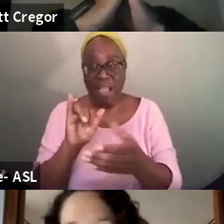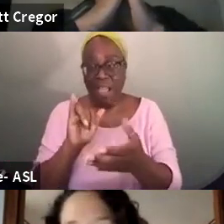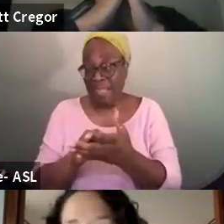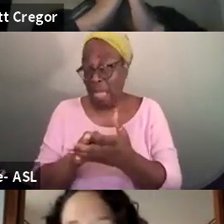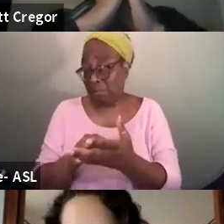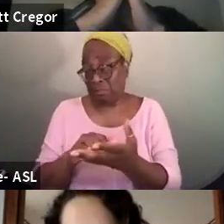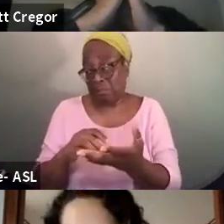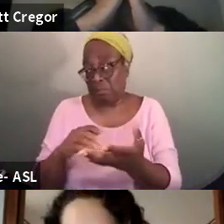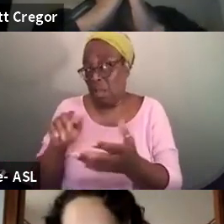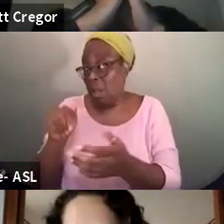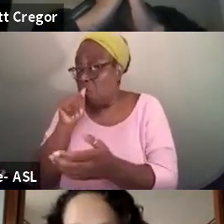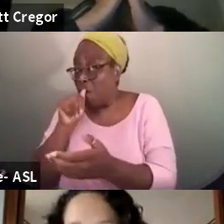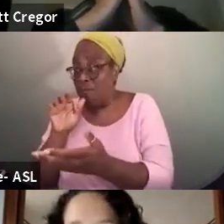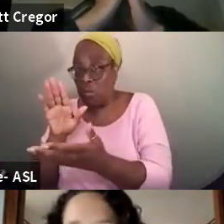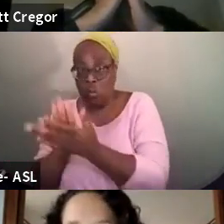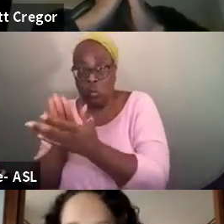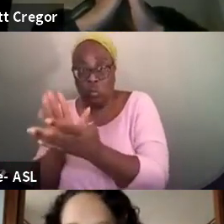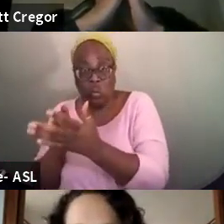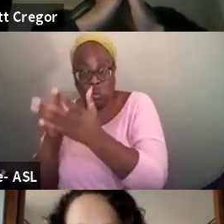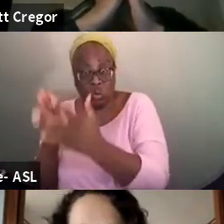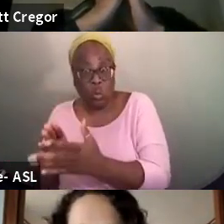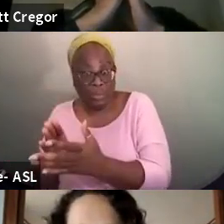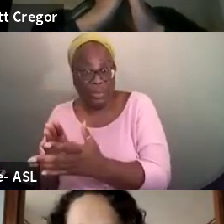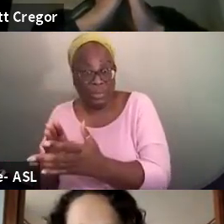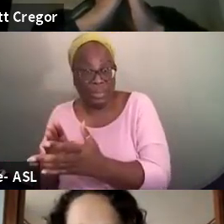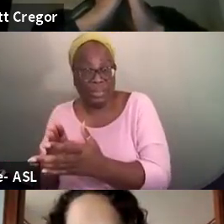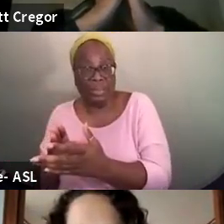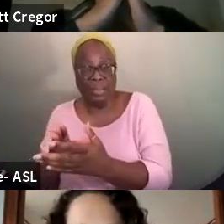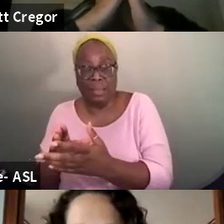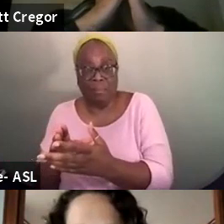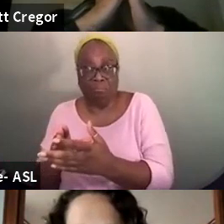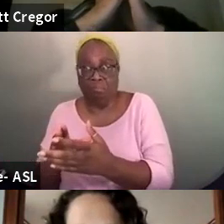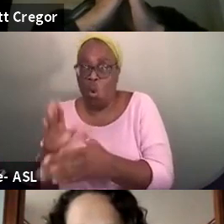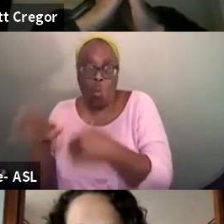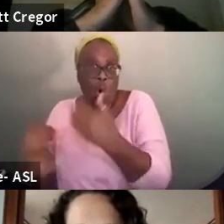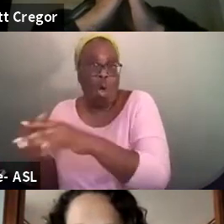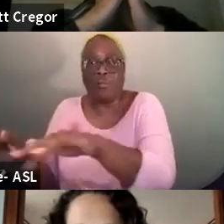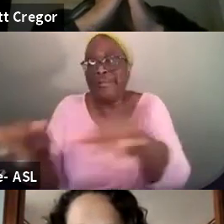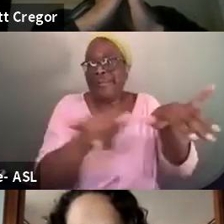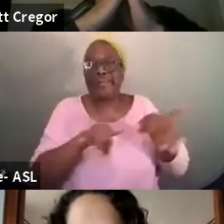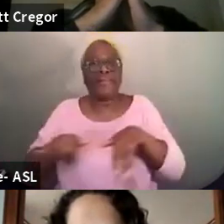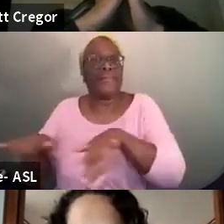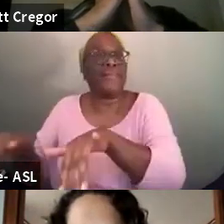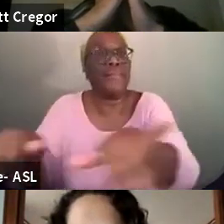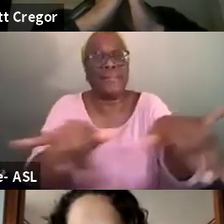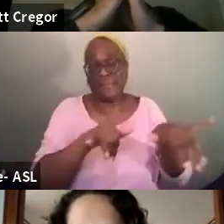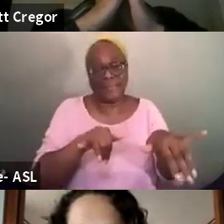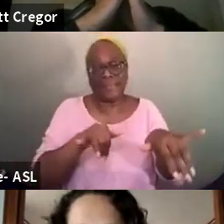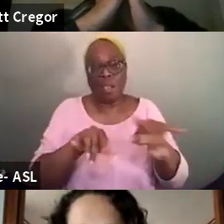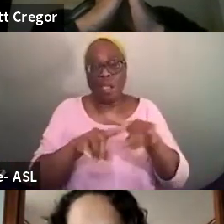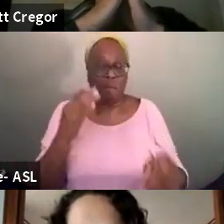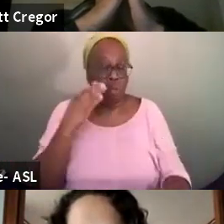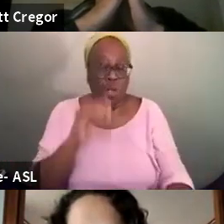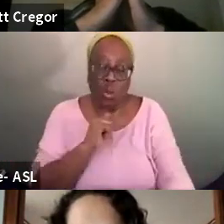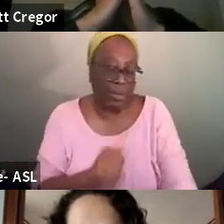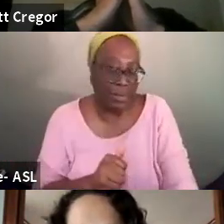school or even charter school colleagues did. The truth is that they didn't. The